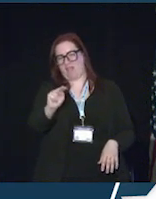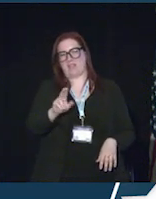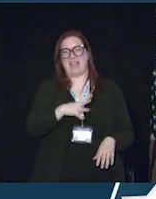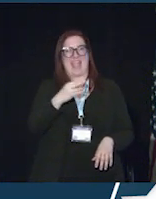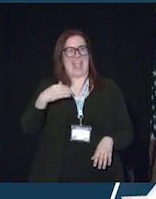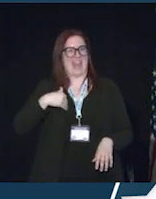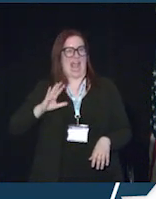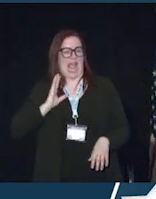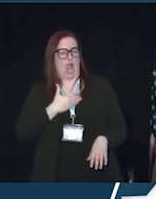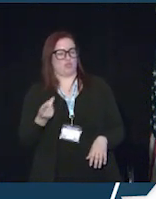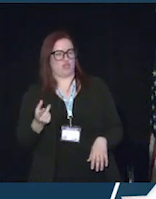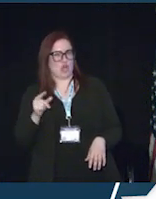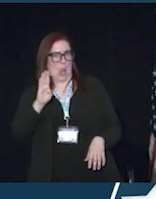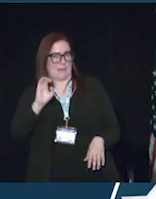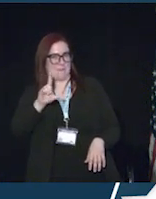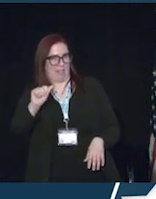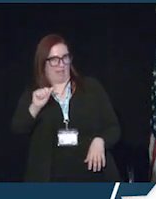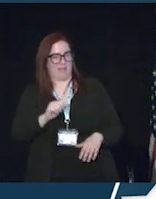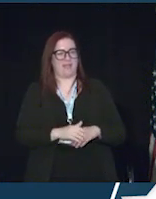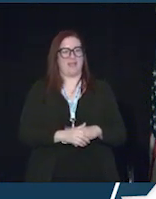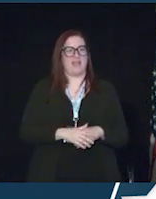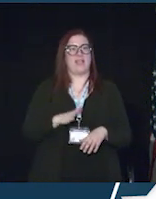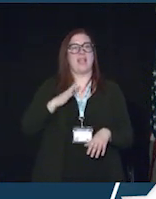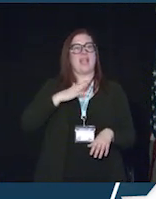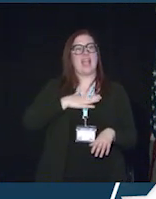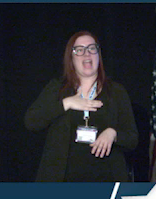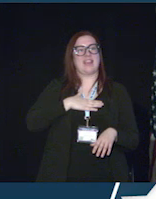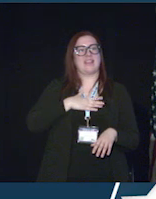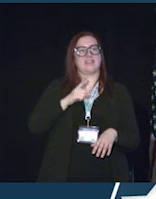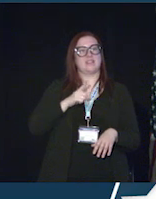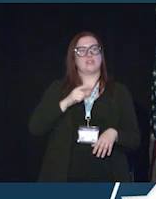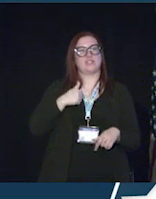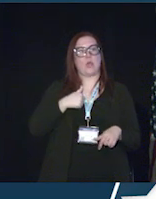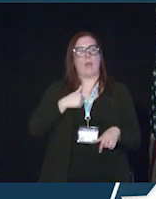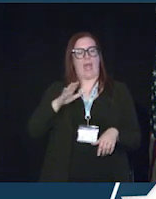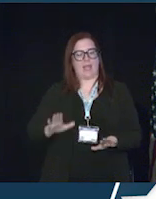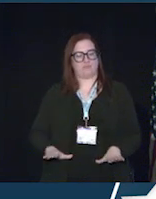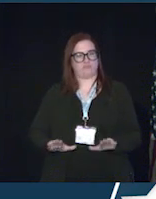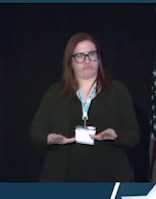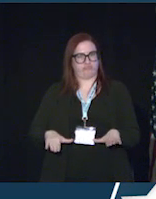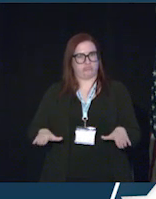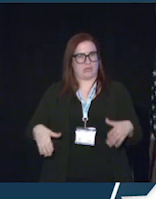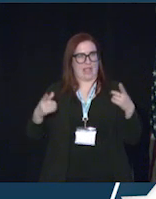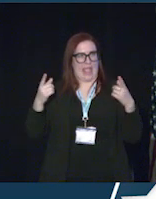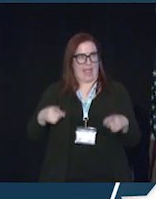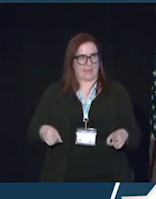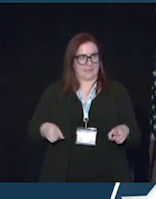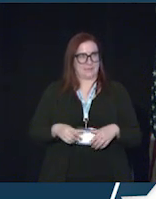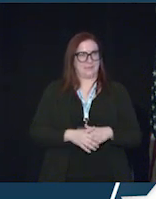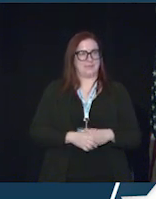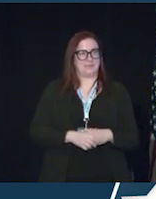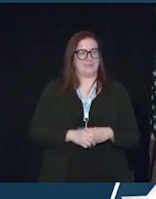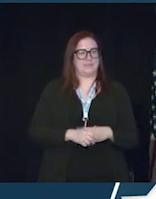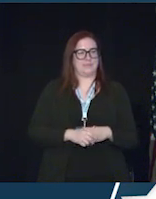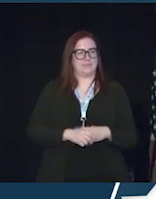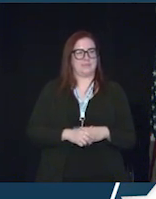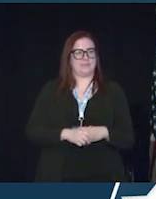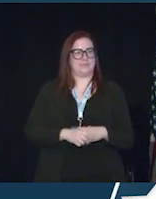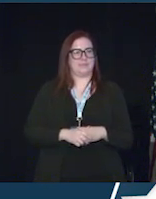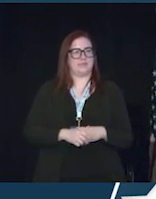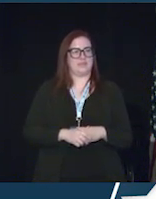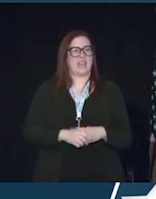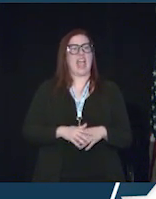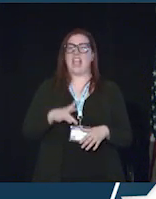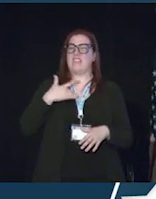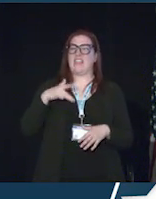dog Bella. And as far as my adulthood and when I was a child, they would treat me just like every other